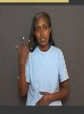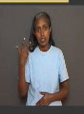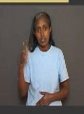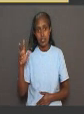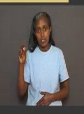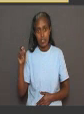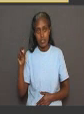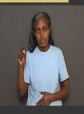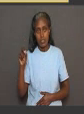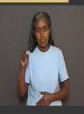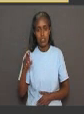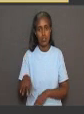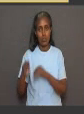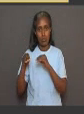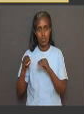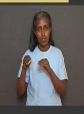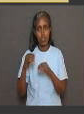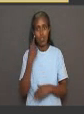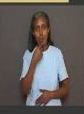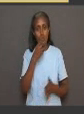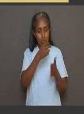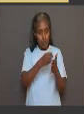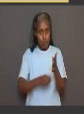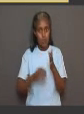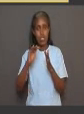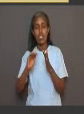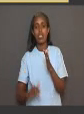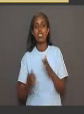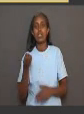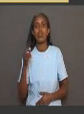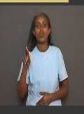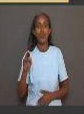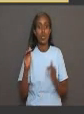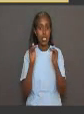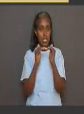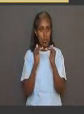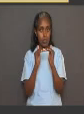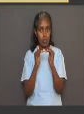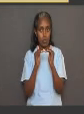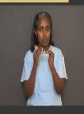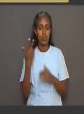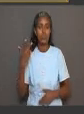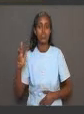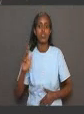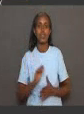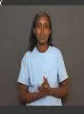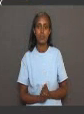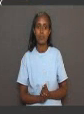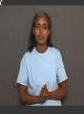students whose scores are less than or equal to 30.